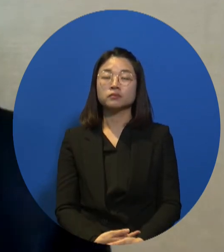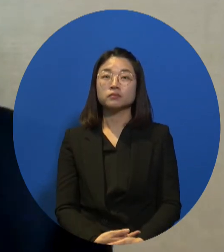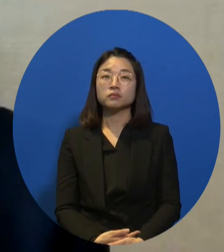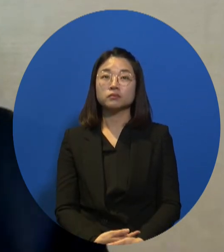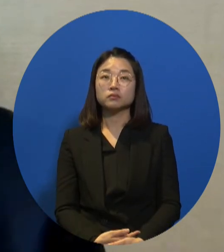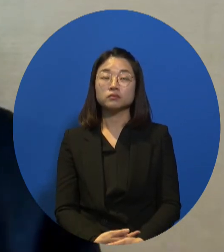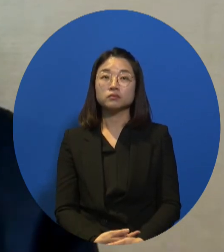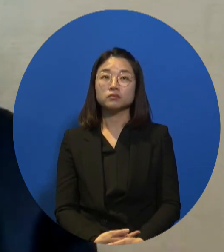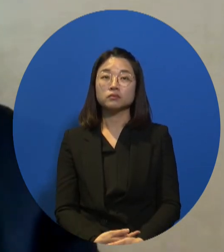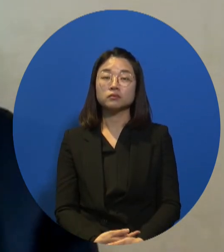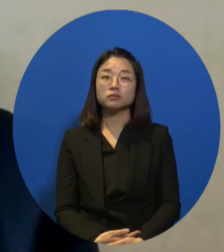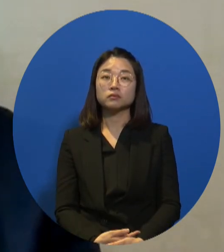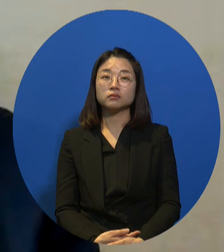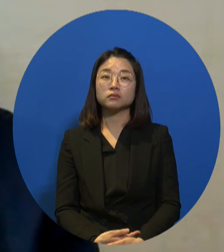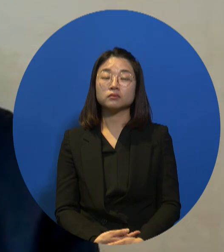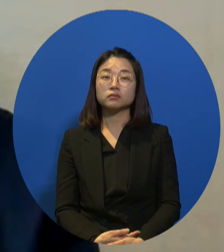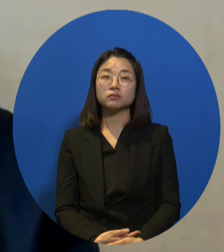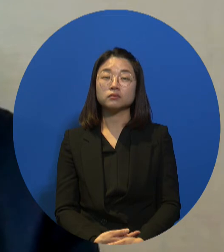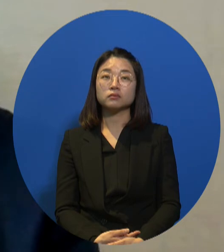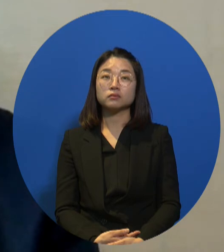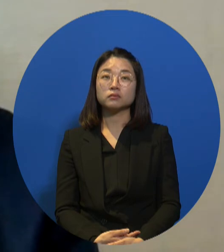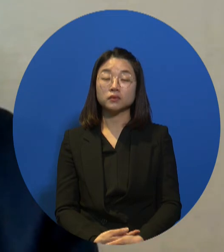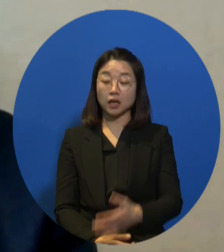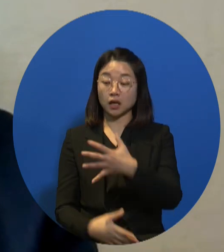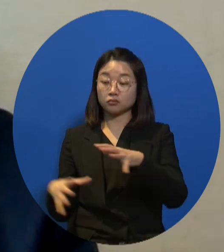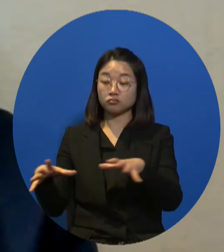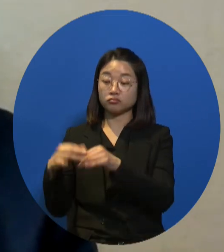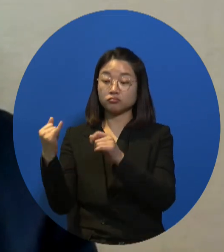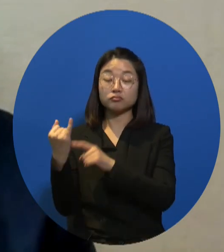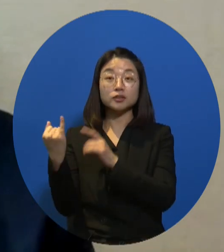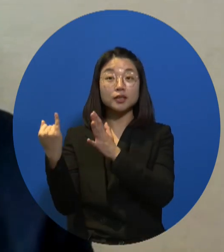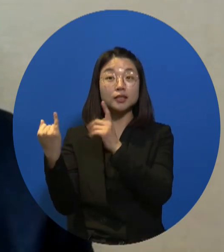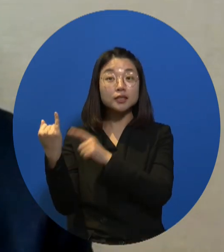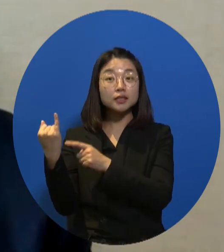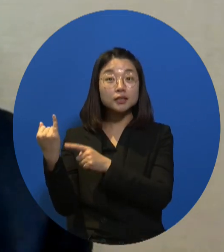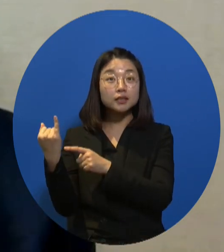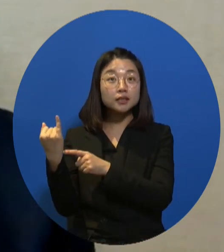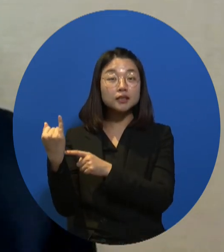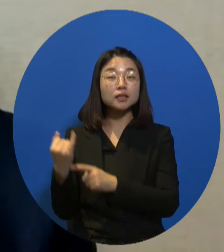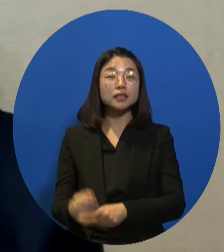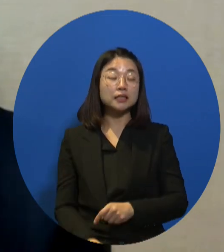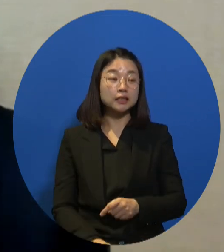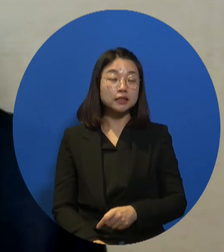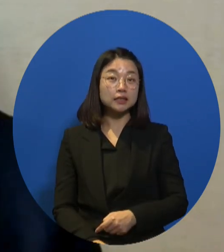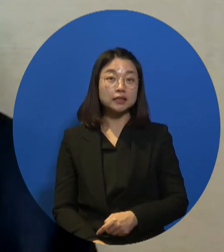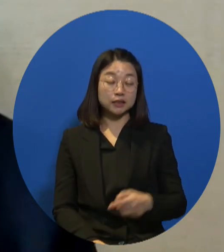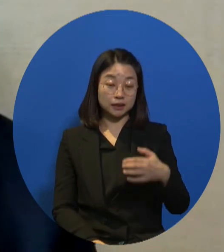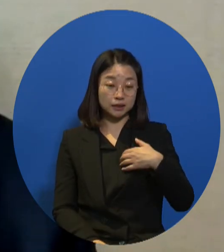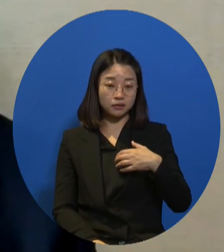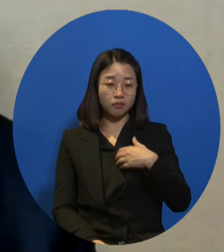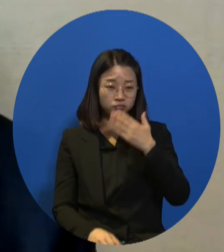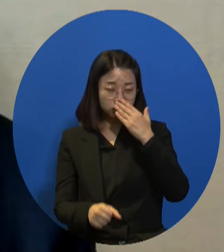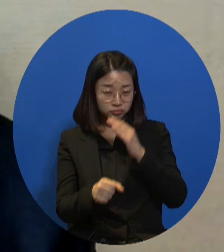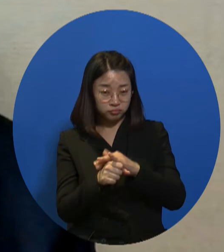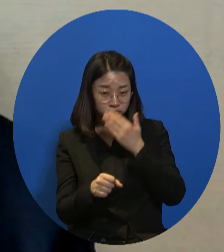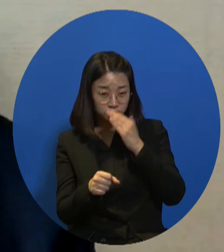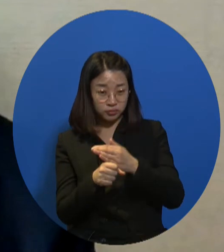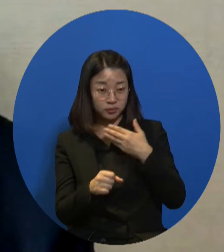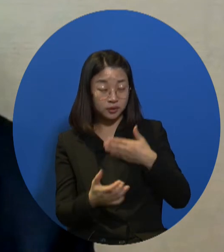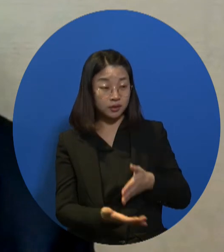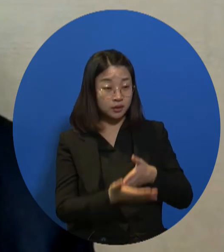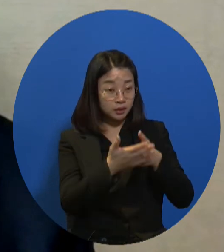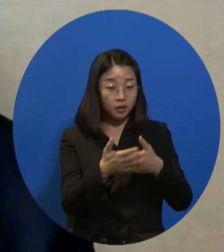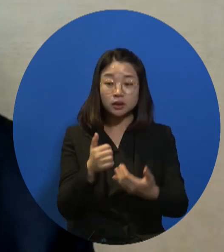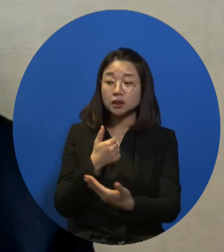comply with the recommendations and conclusions by the committee. As was mentioned previously, as